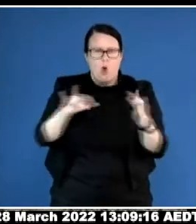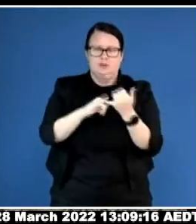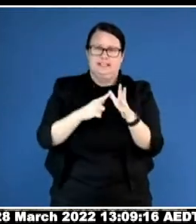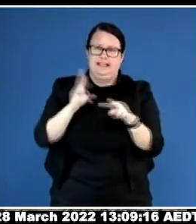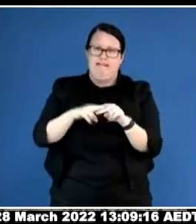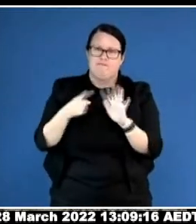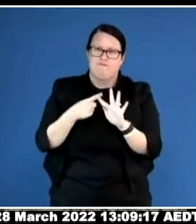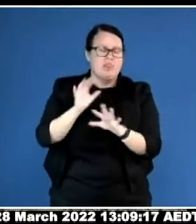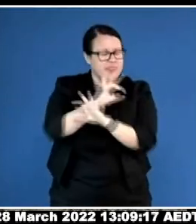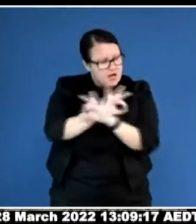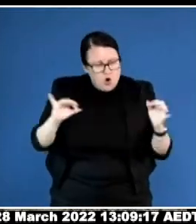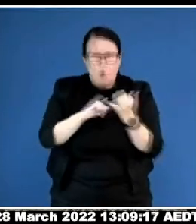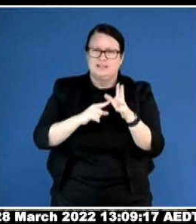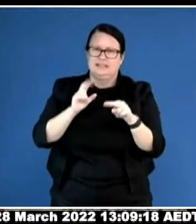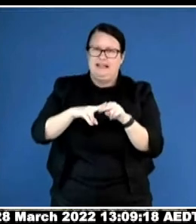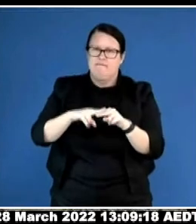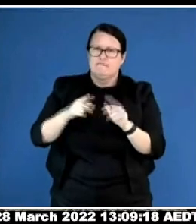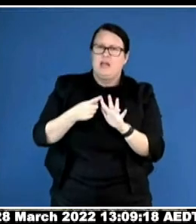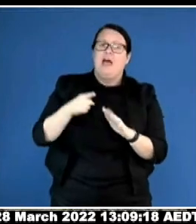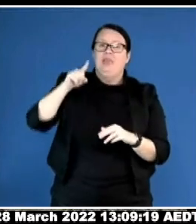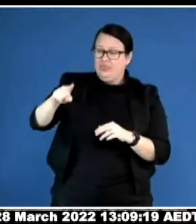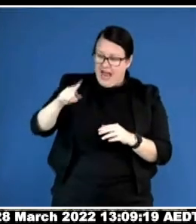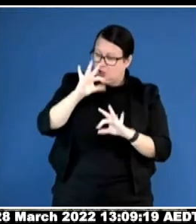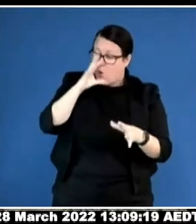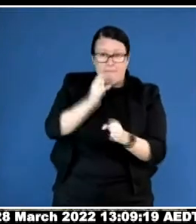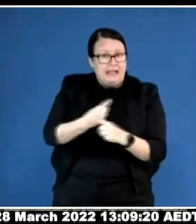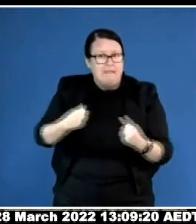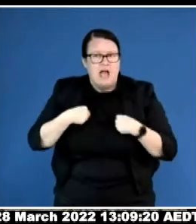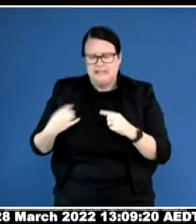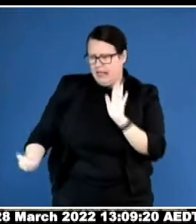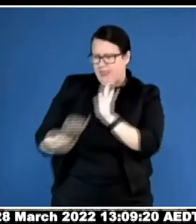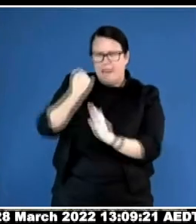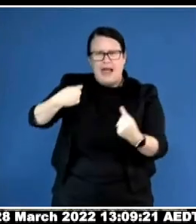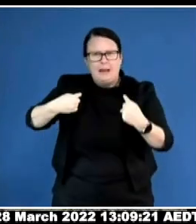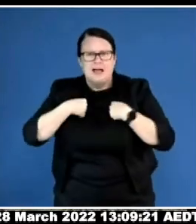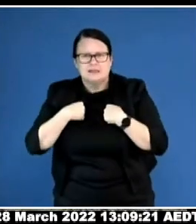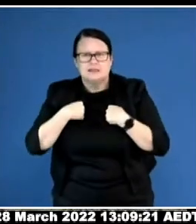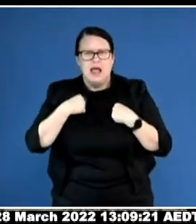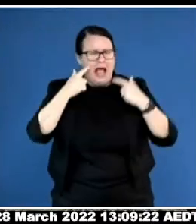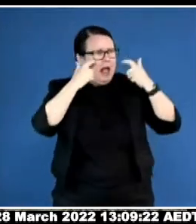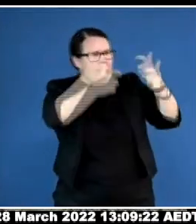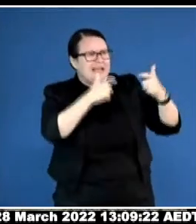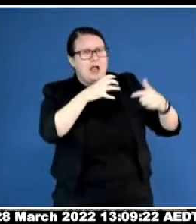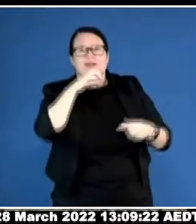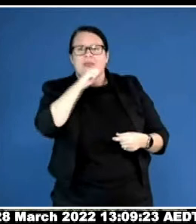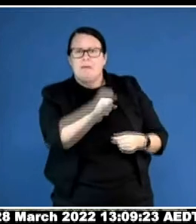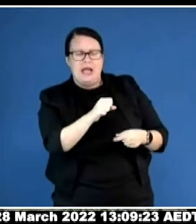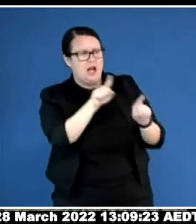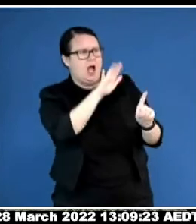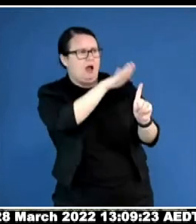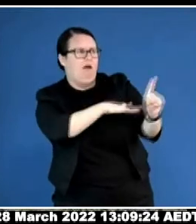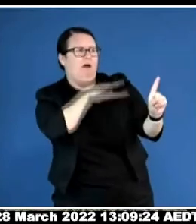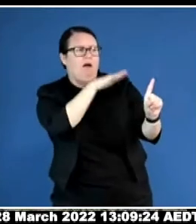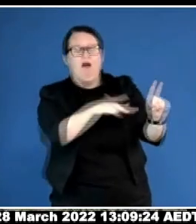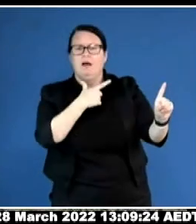disbelieved, we're blamed, and and the carers and the men are positioned as being loving and